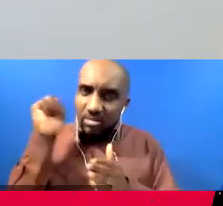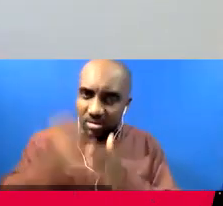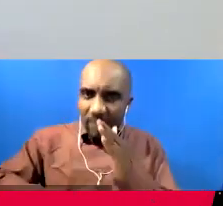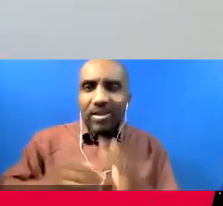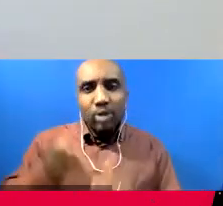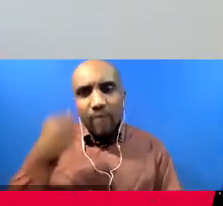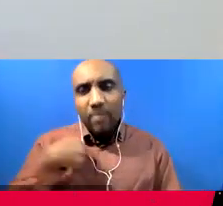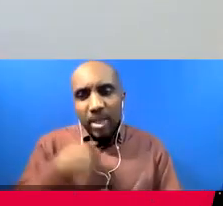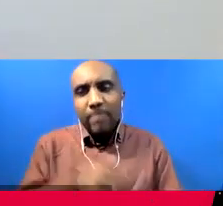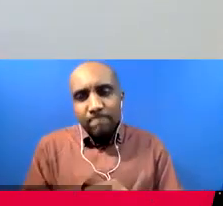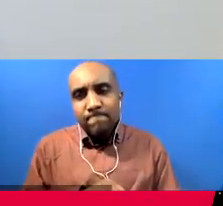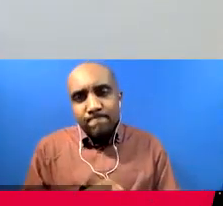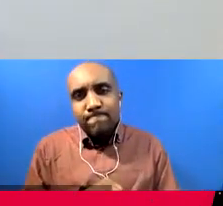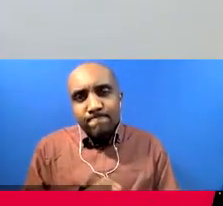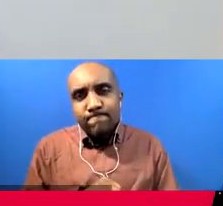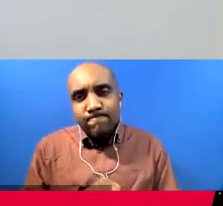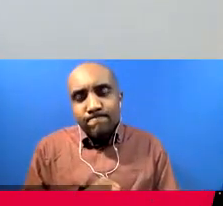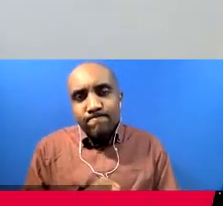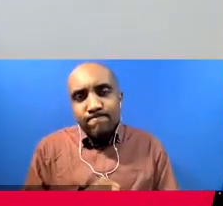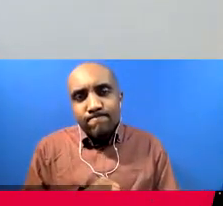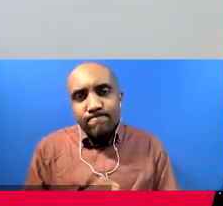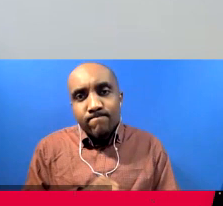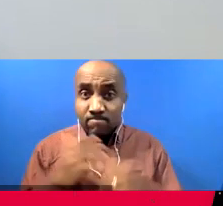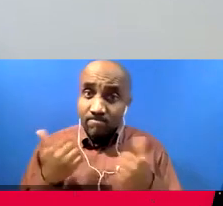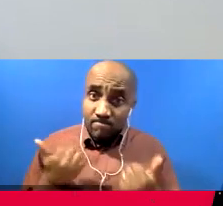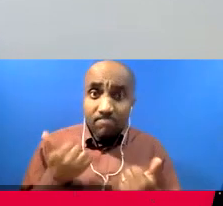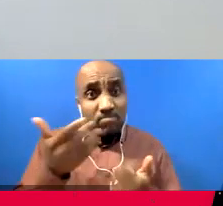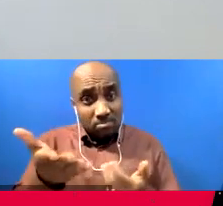And I think that's the hardest lesson for me, doing.